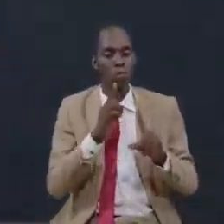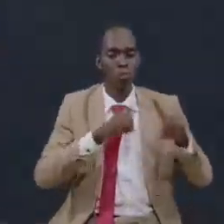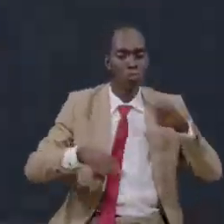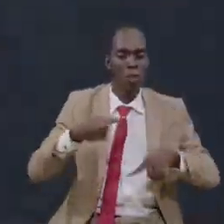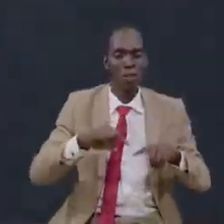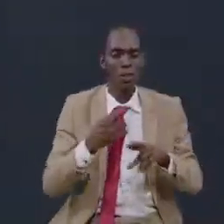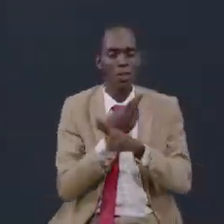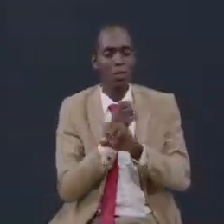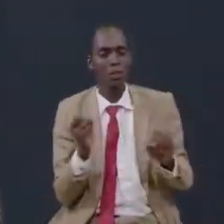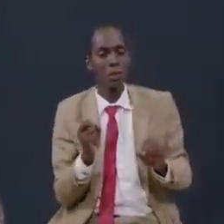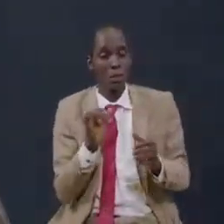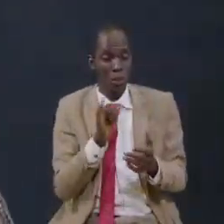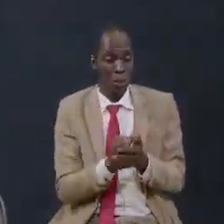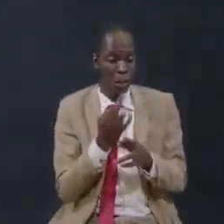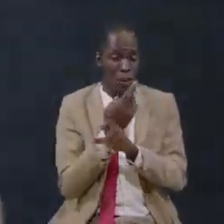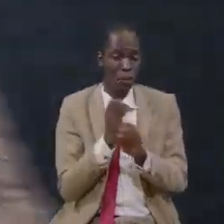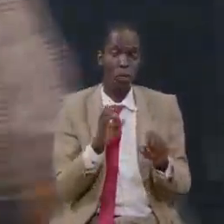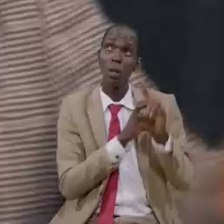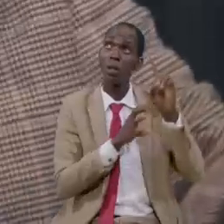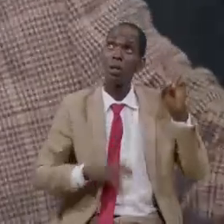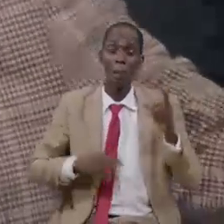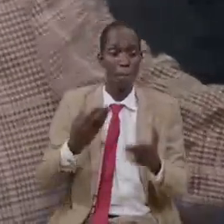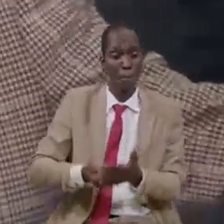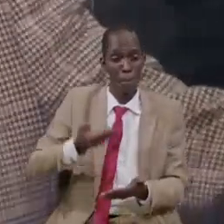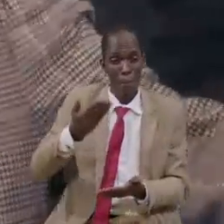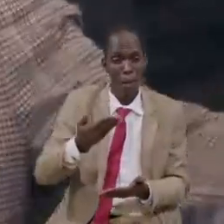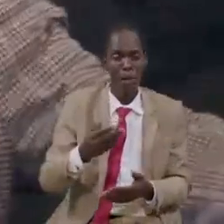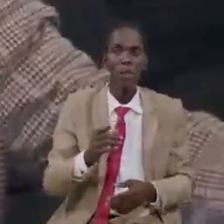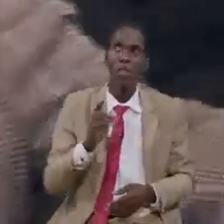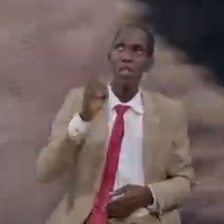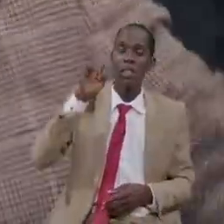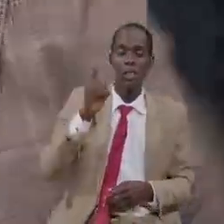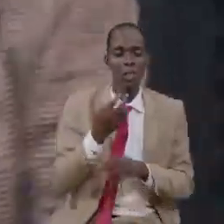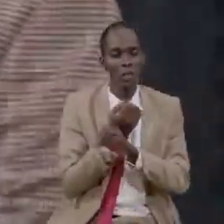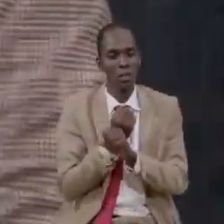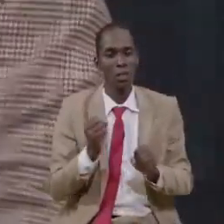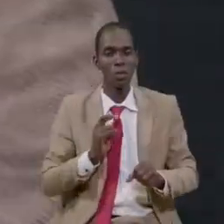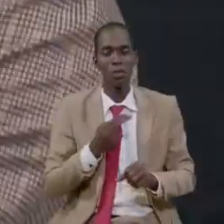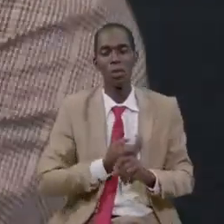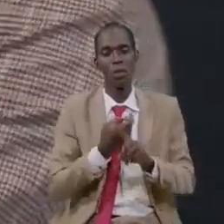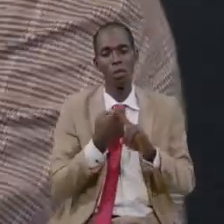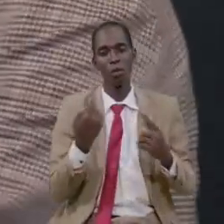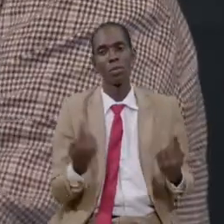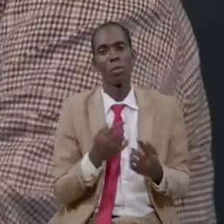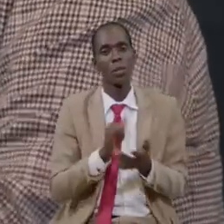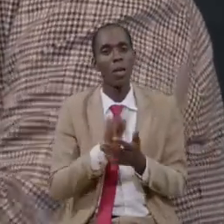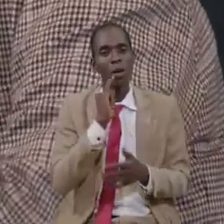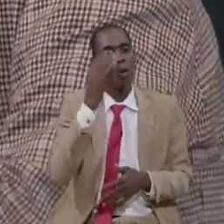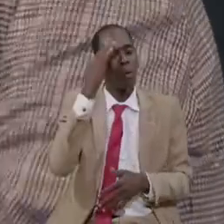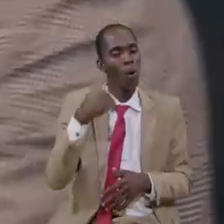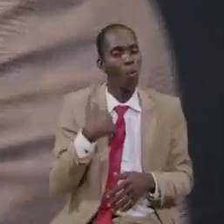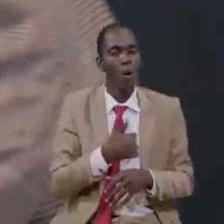purchased, he has redeemed us from sin. That's why we call him Redeemer. You come to